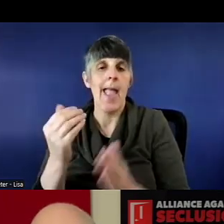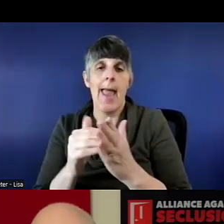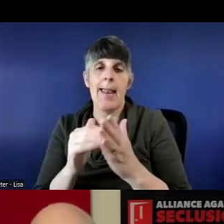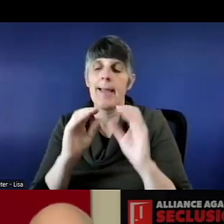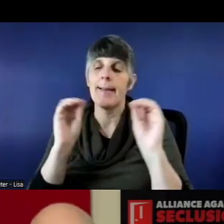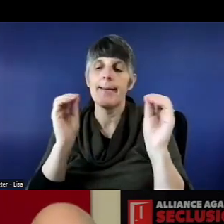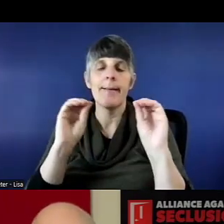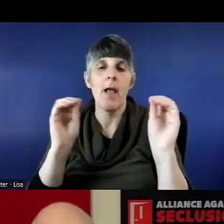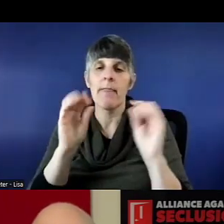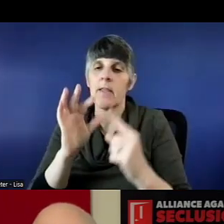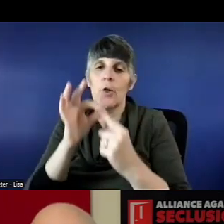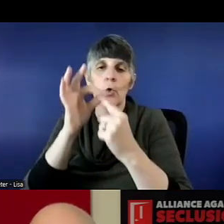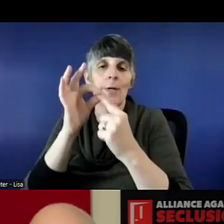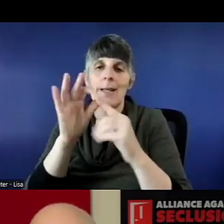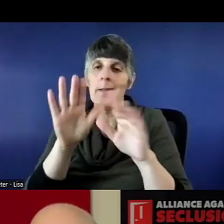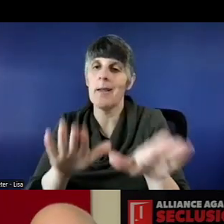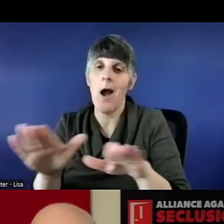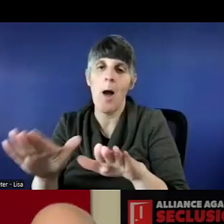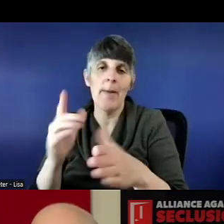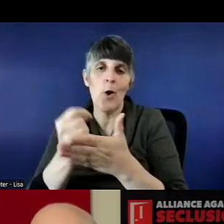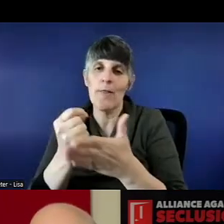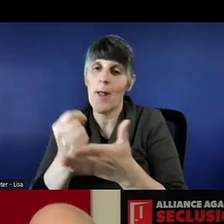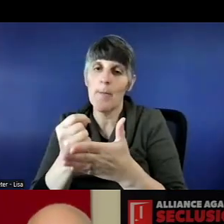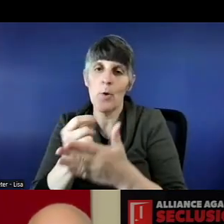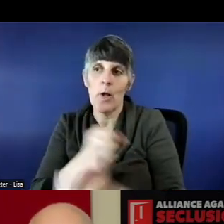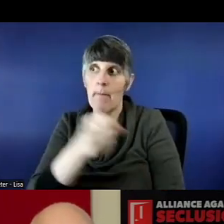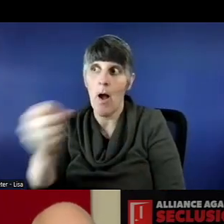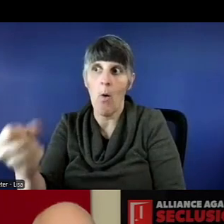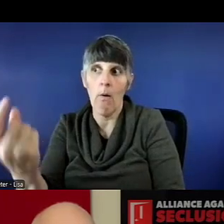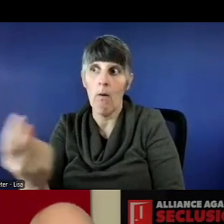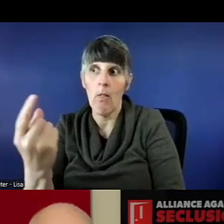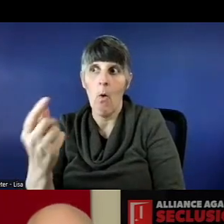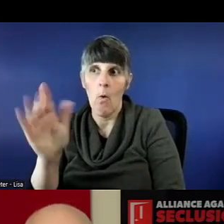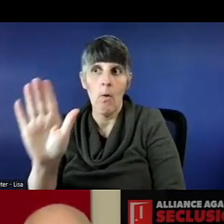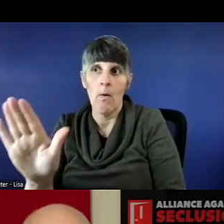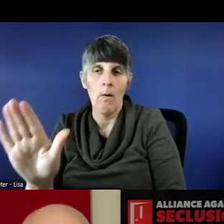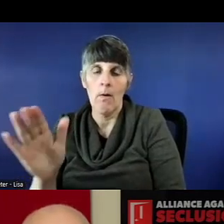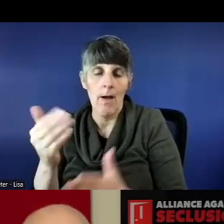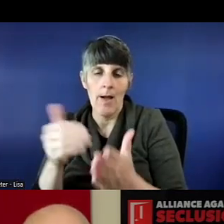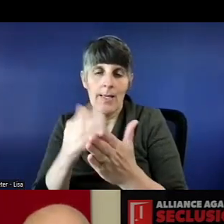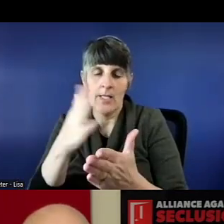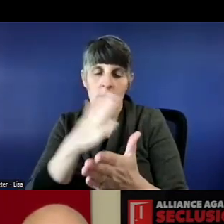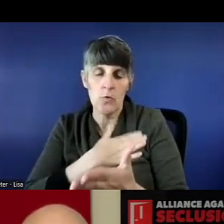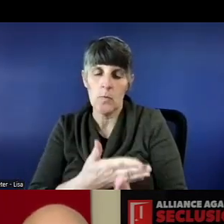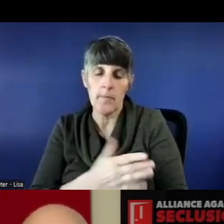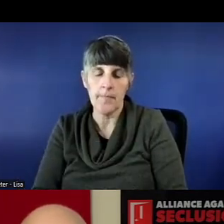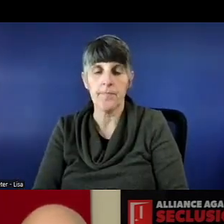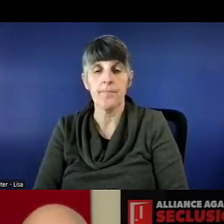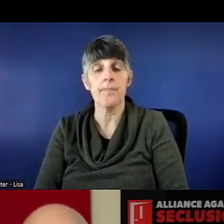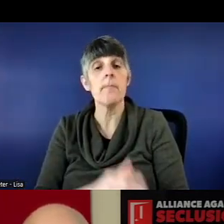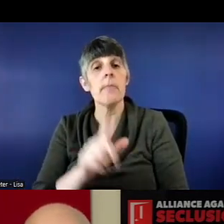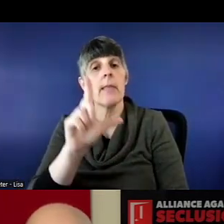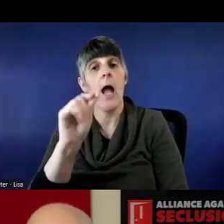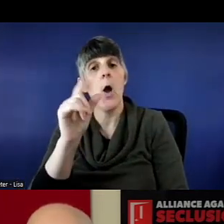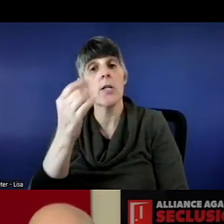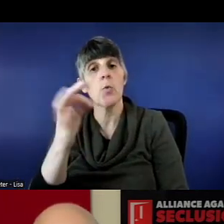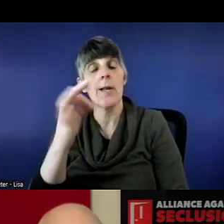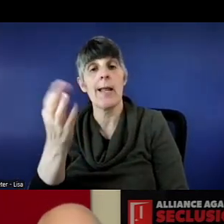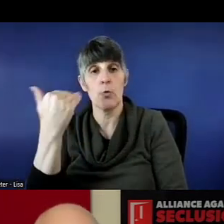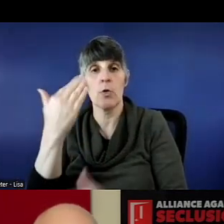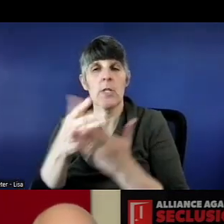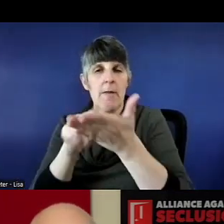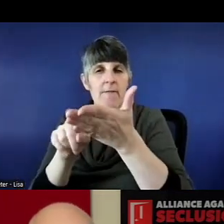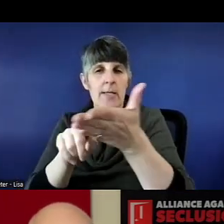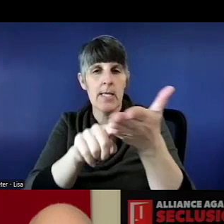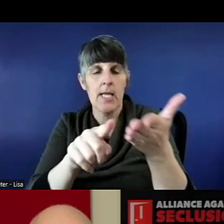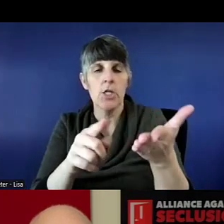nothing uniquely calming or therapeutic about being put into a room against your will. Now, in 2019, there were some